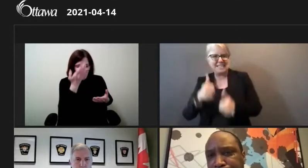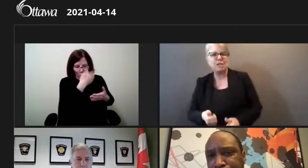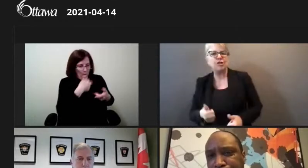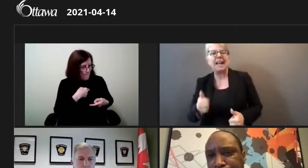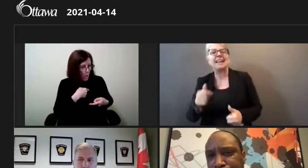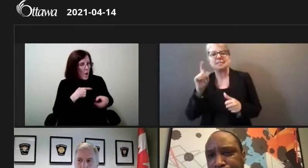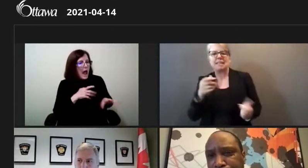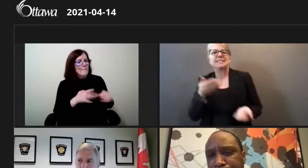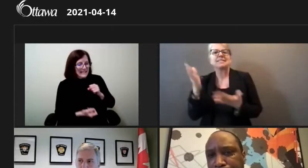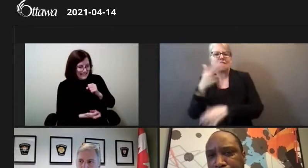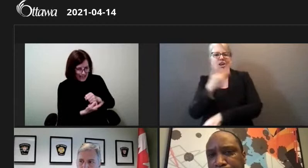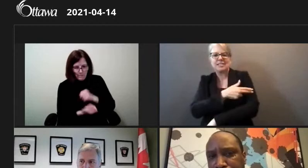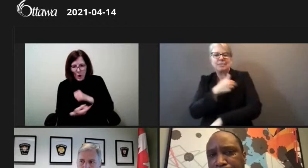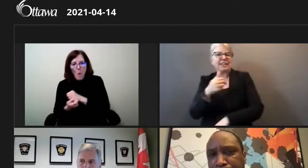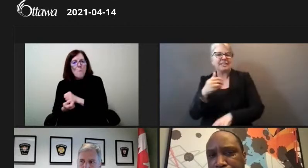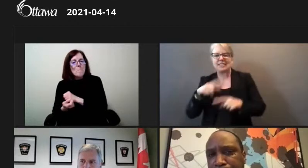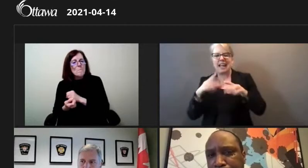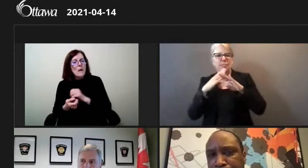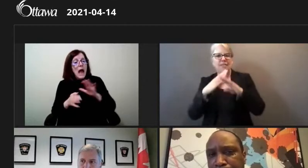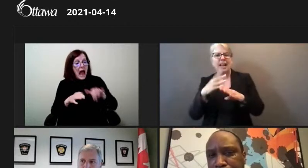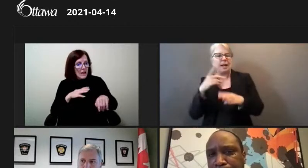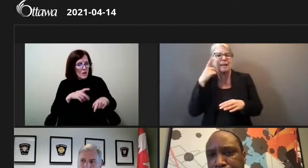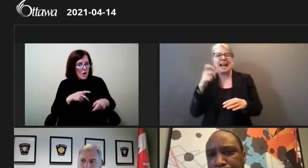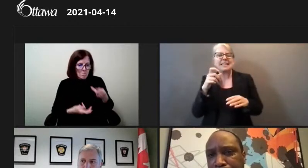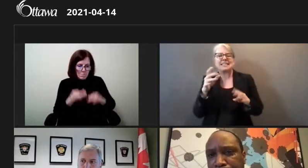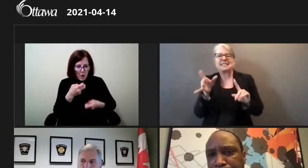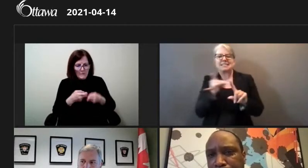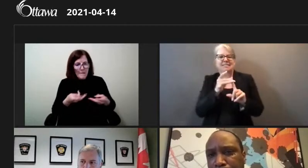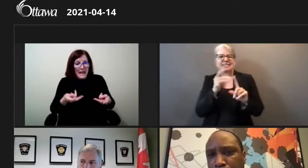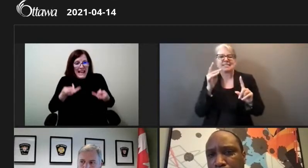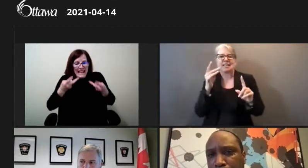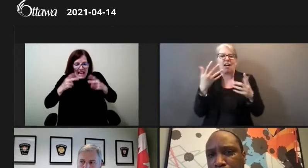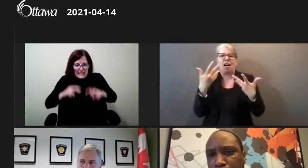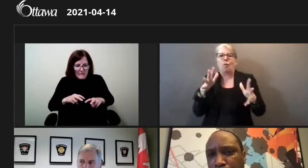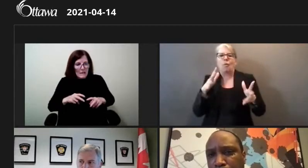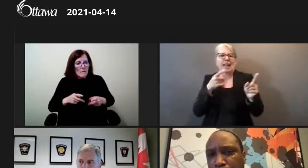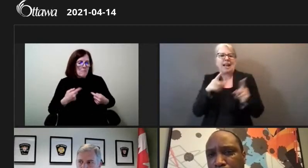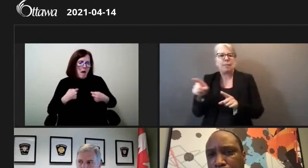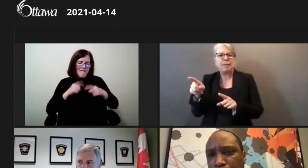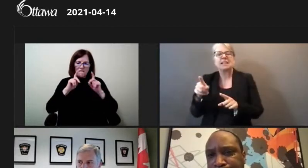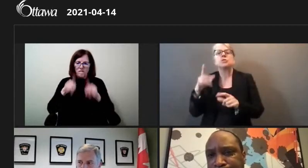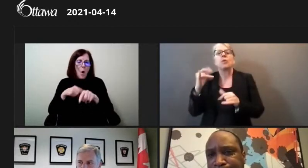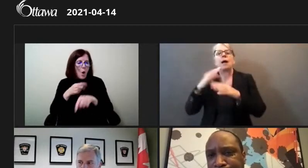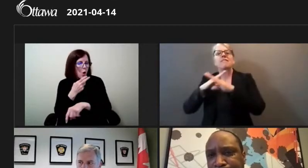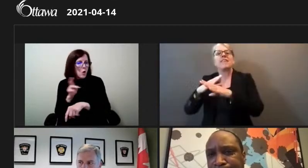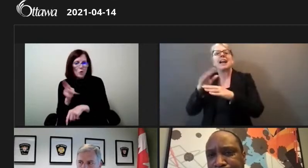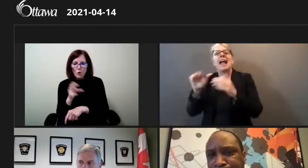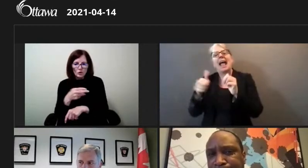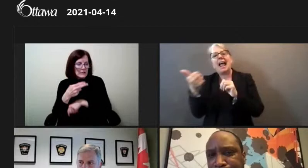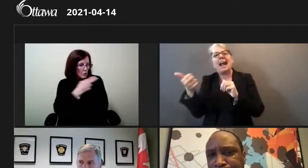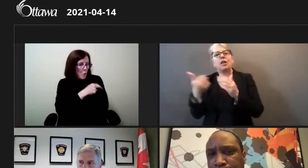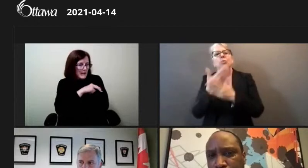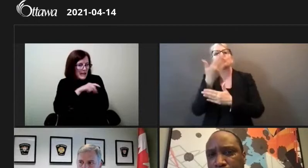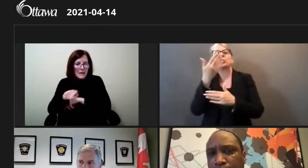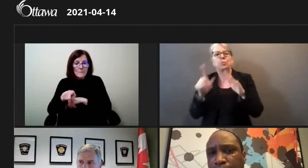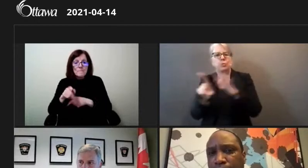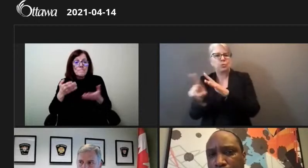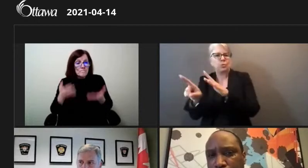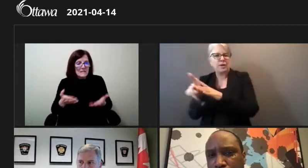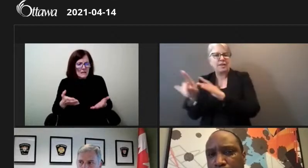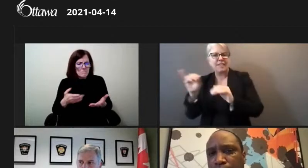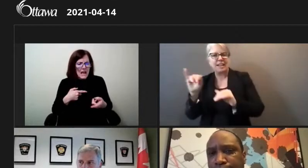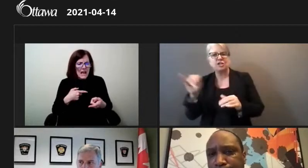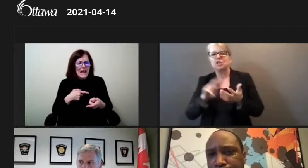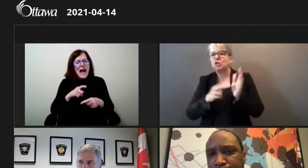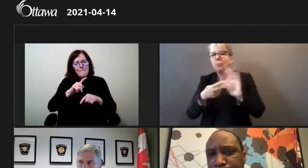And nothing can prevent that because the infection already happened. So what we can do now is prevent any new infections. So hospitalization is going to continue for